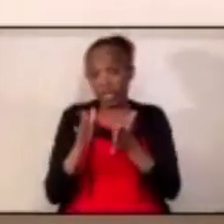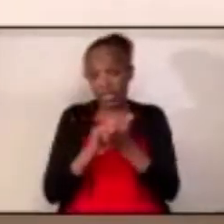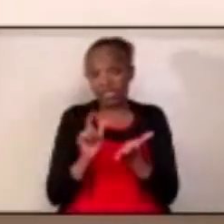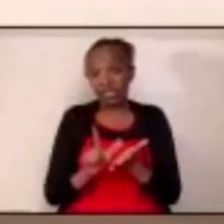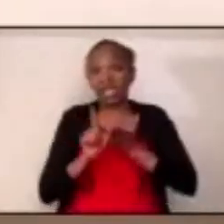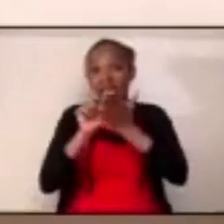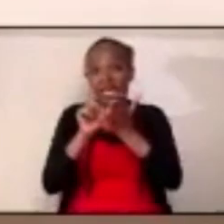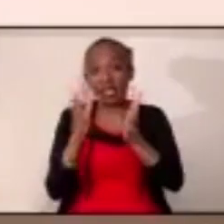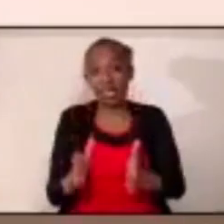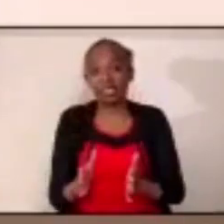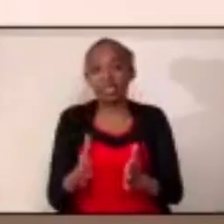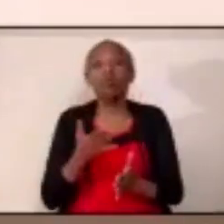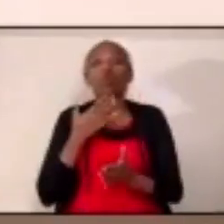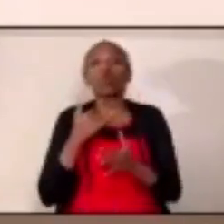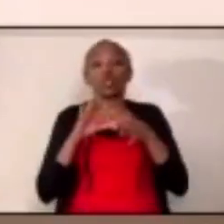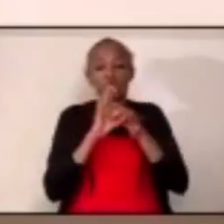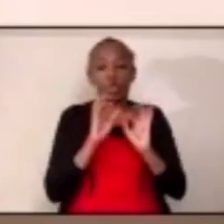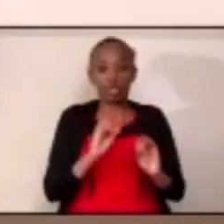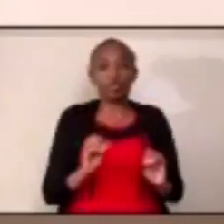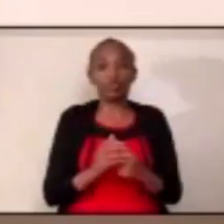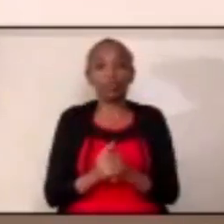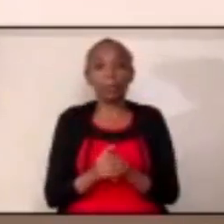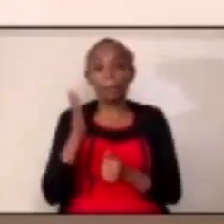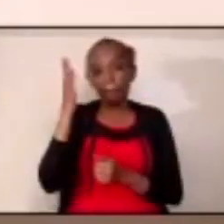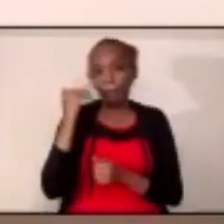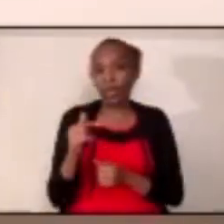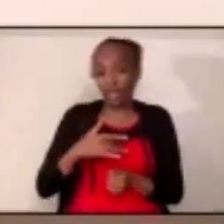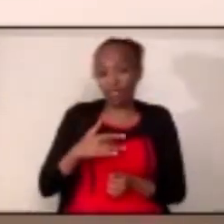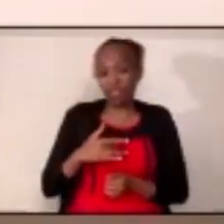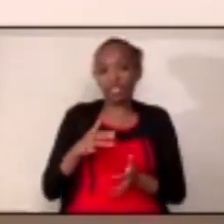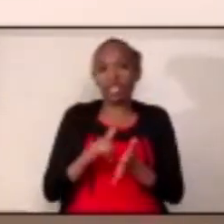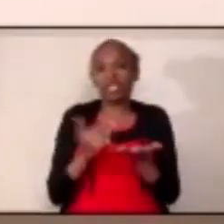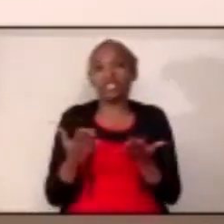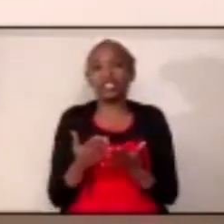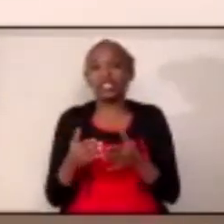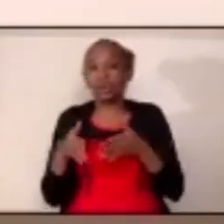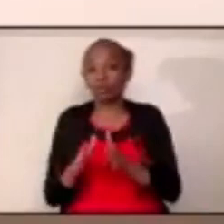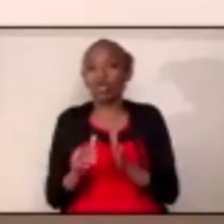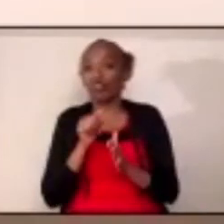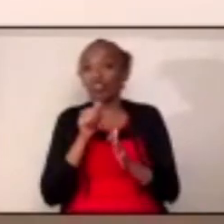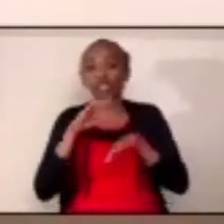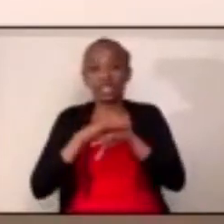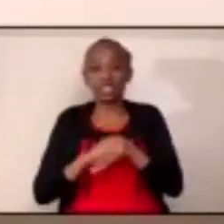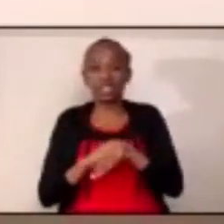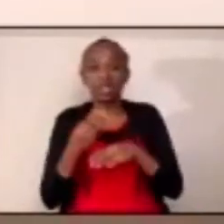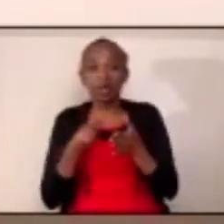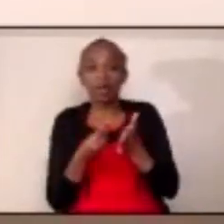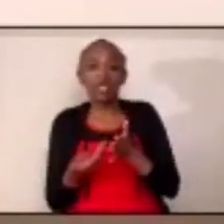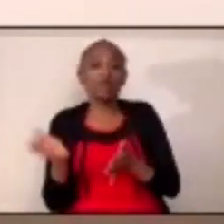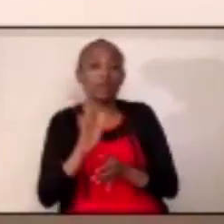lenders, do not want to join it because they feel that it is a way of not getting their money